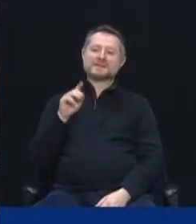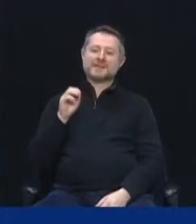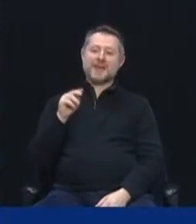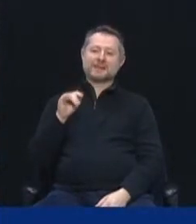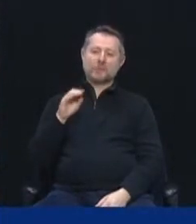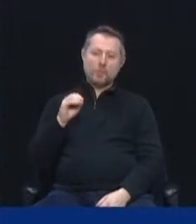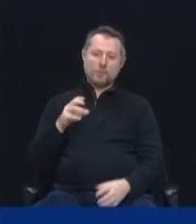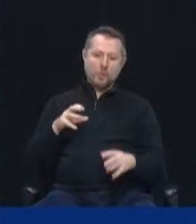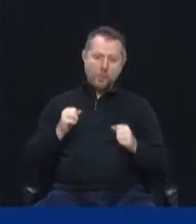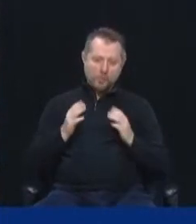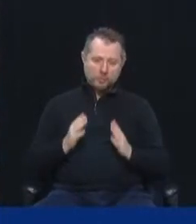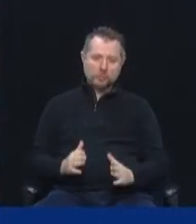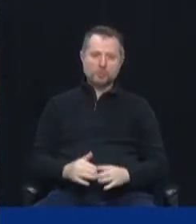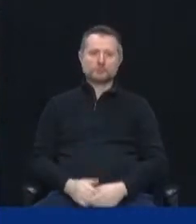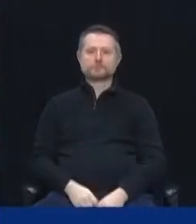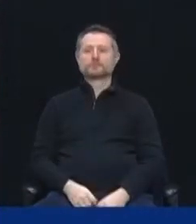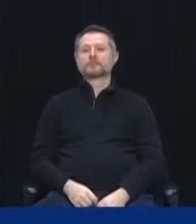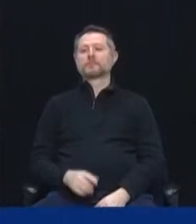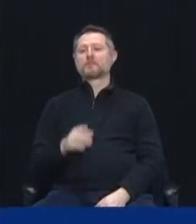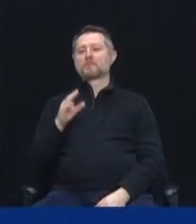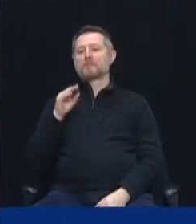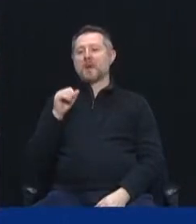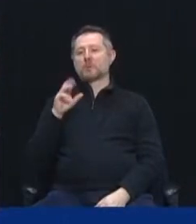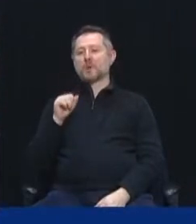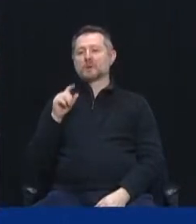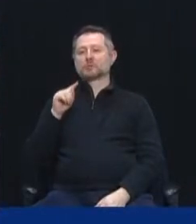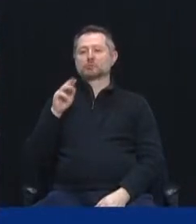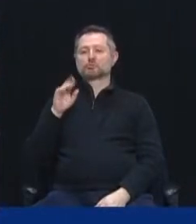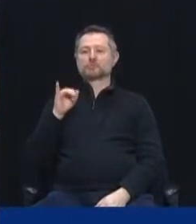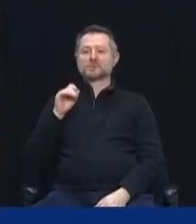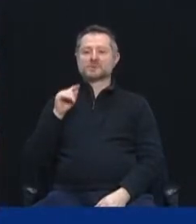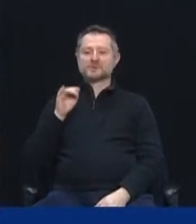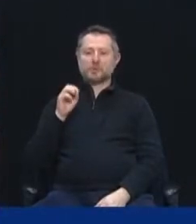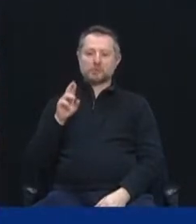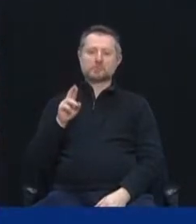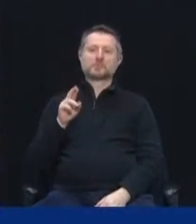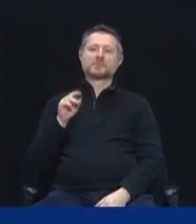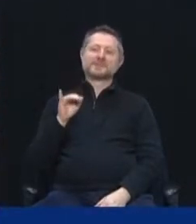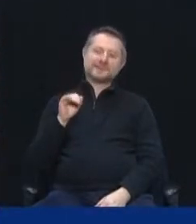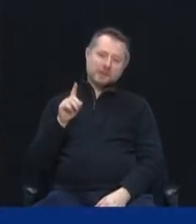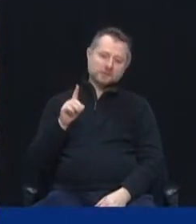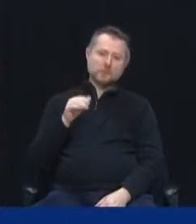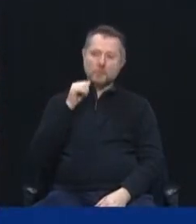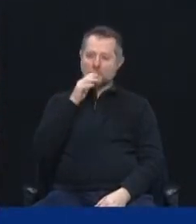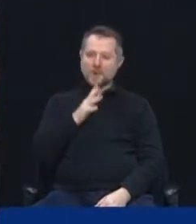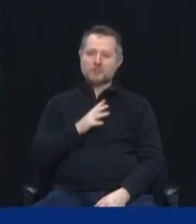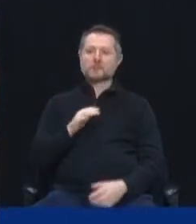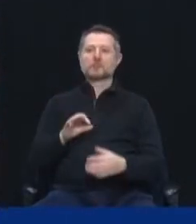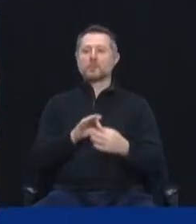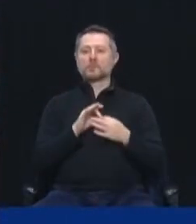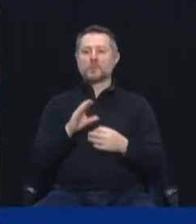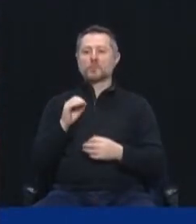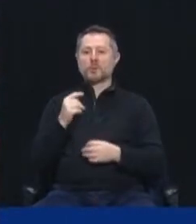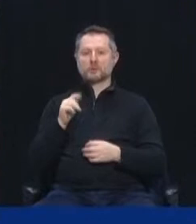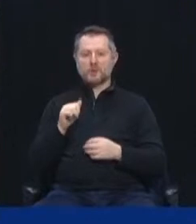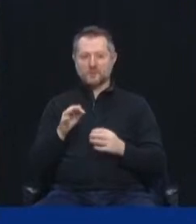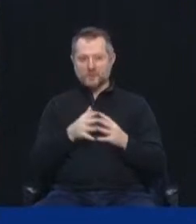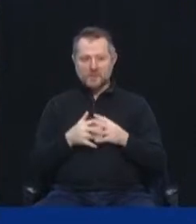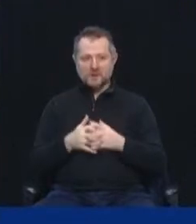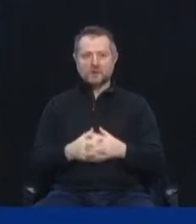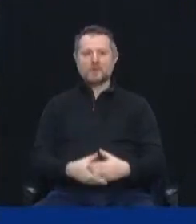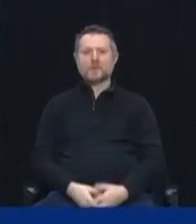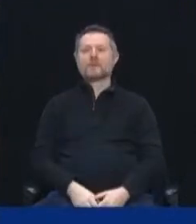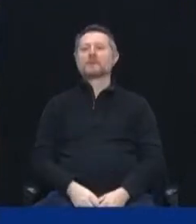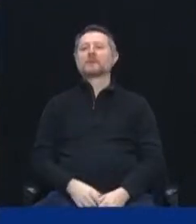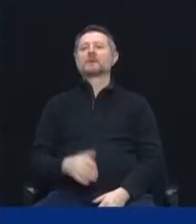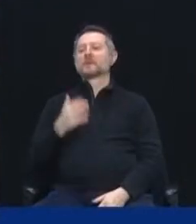owners, and Barbara Trinidad, coordinator of the Women and the United Bodegas of America, and Jairo Troncoso, and thank you, all of